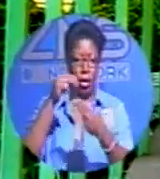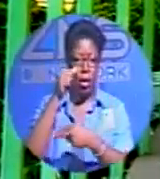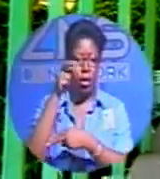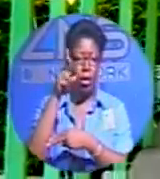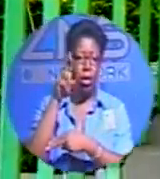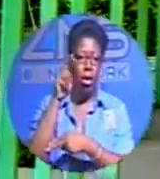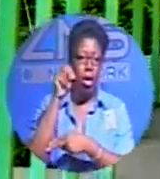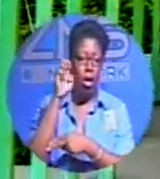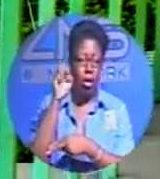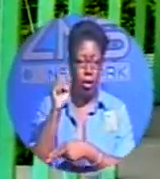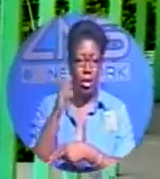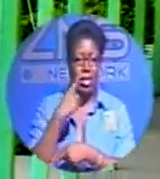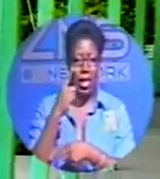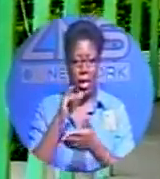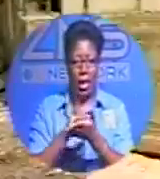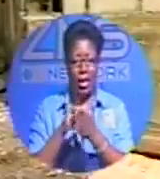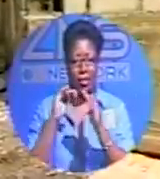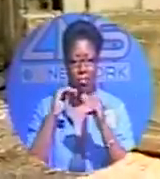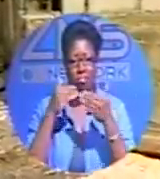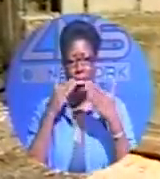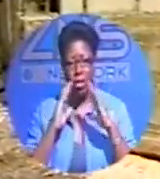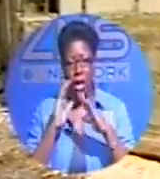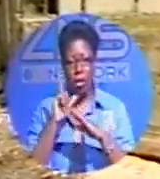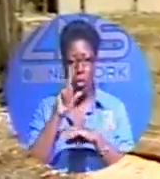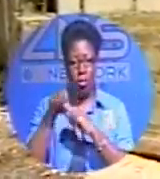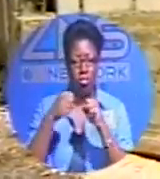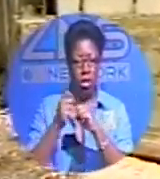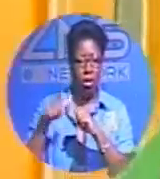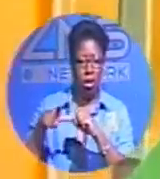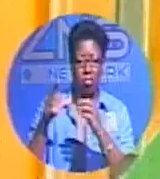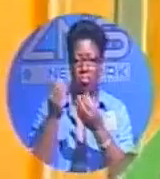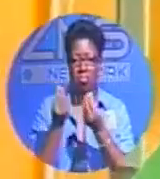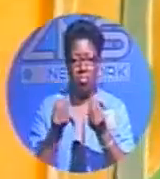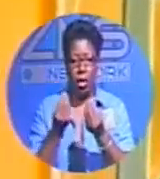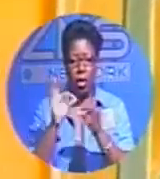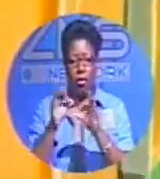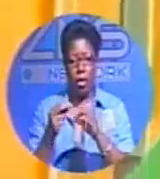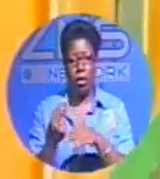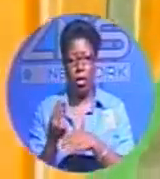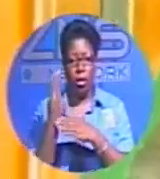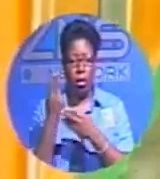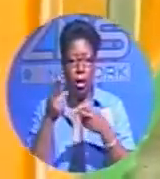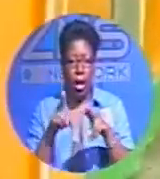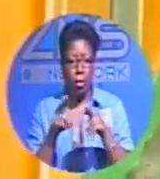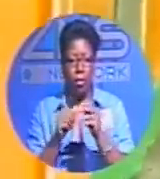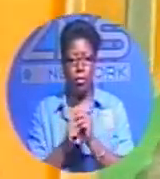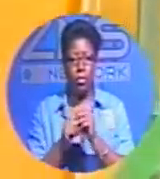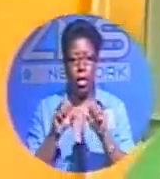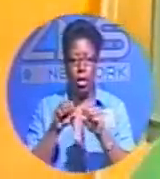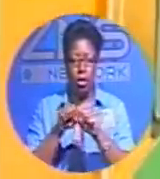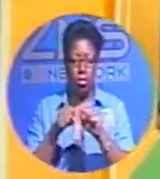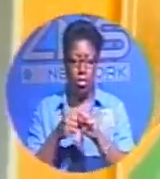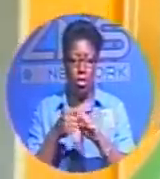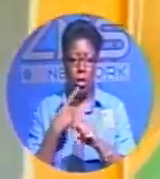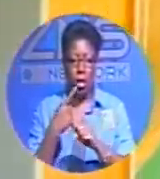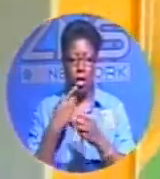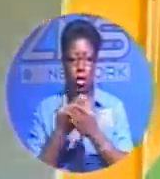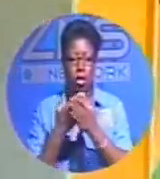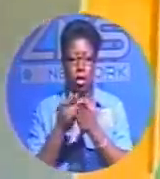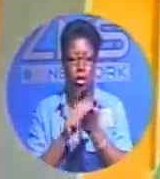and Wilson says it's sad that a year later, no repairs have been made. But she gave this good news to students in Crooked